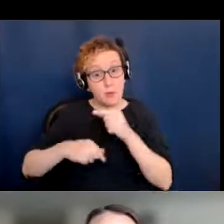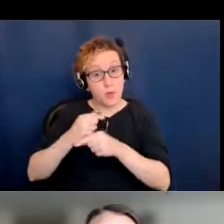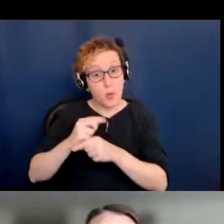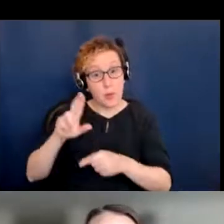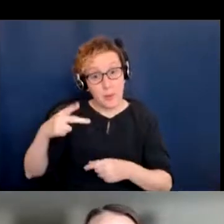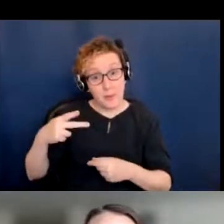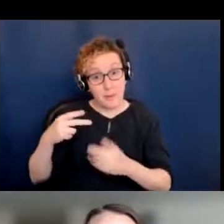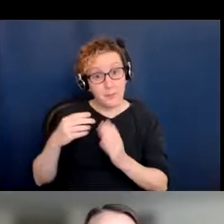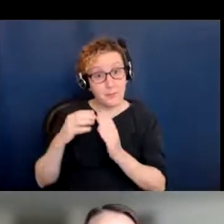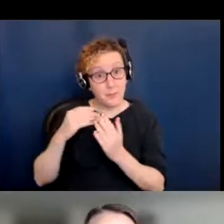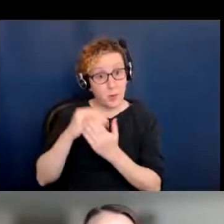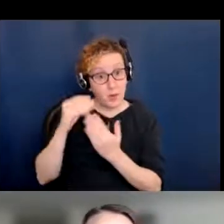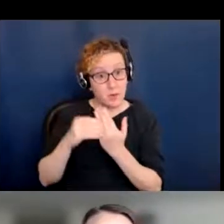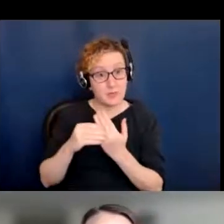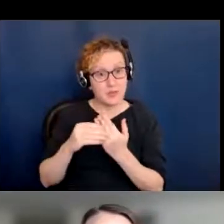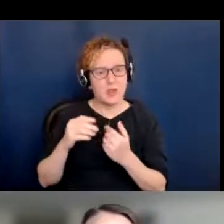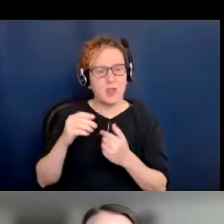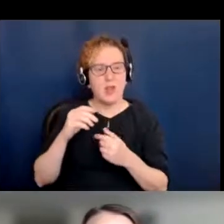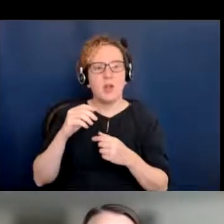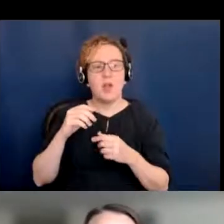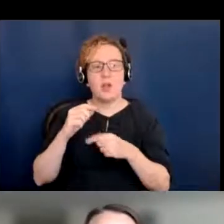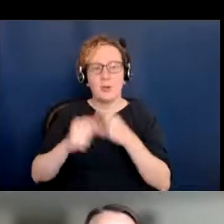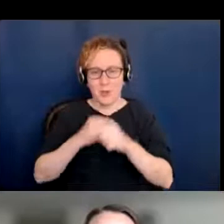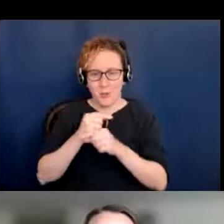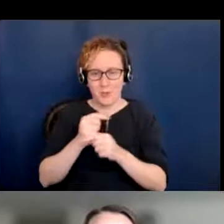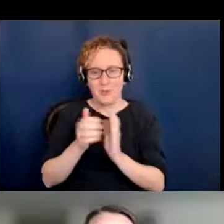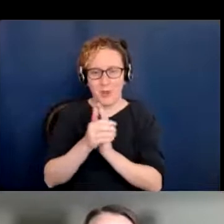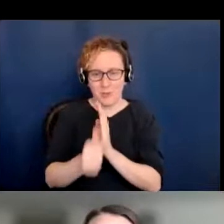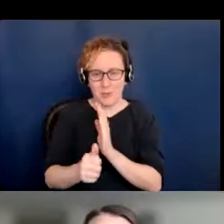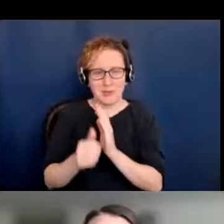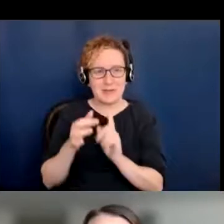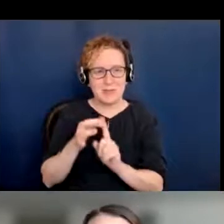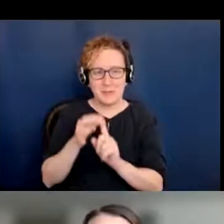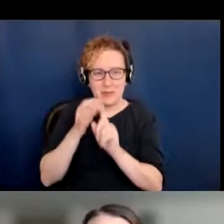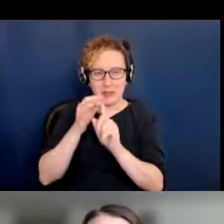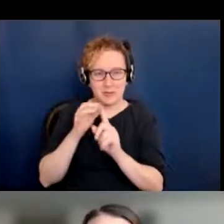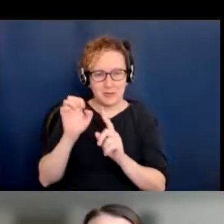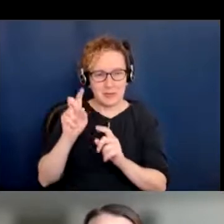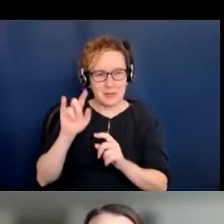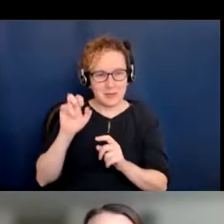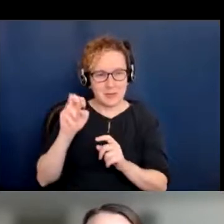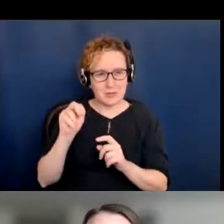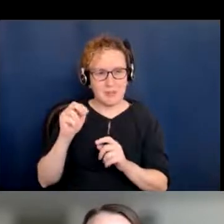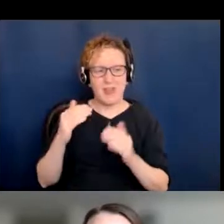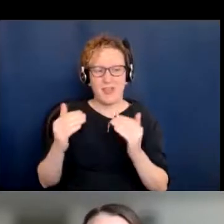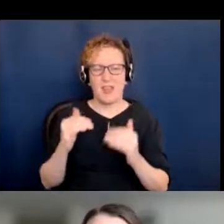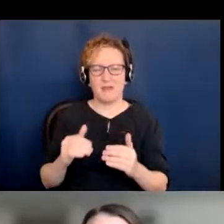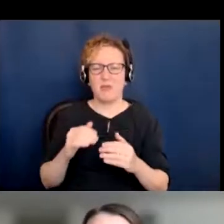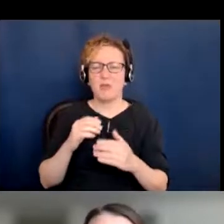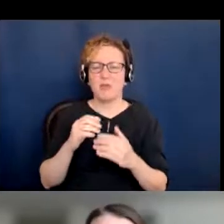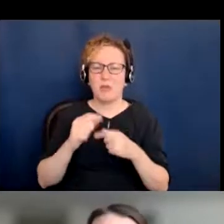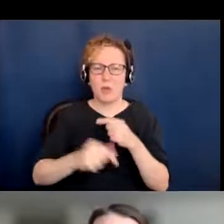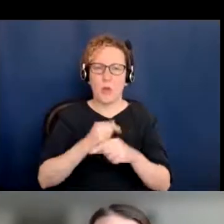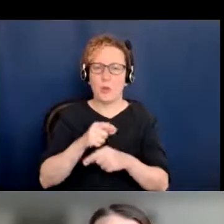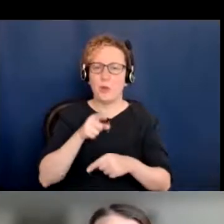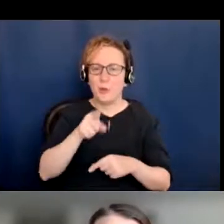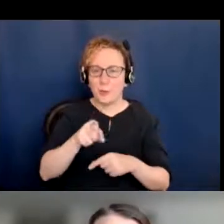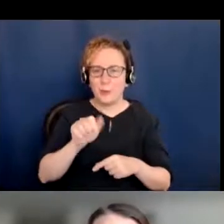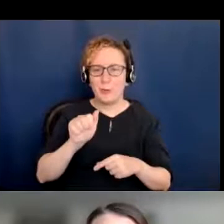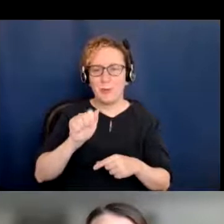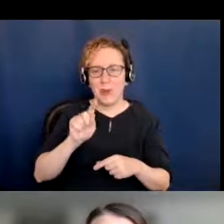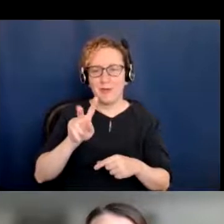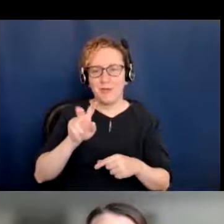Competence Special Edition, and the Global U Adventure. So let me start with our Global Up programs. There are 4 different